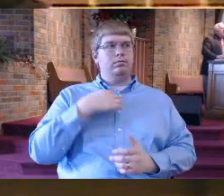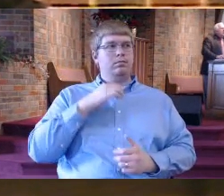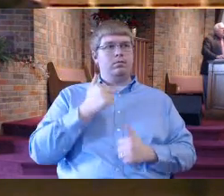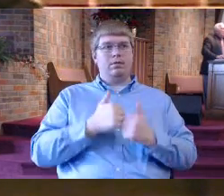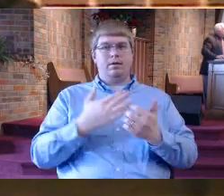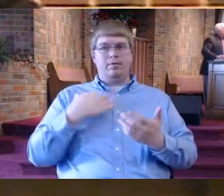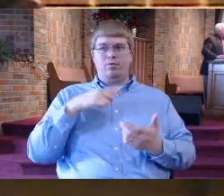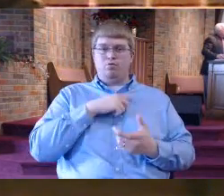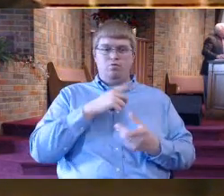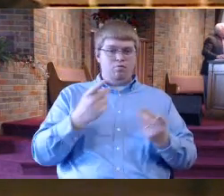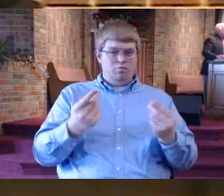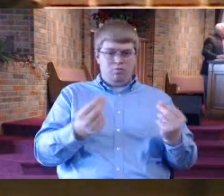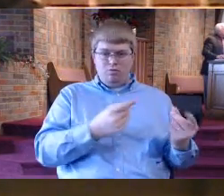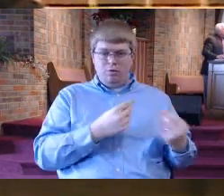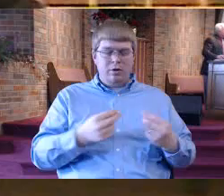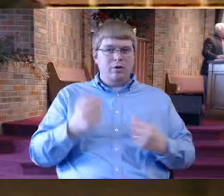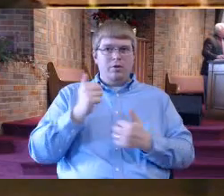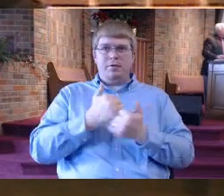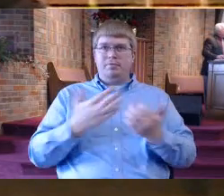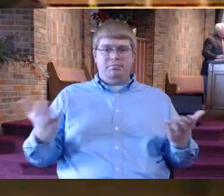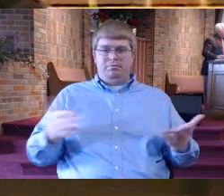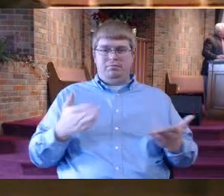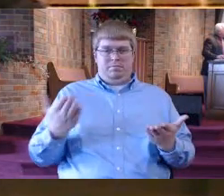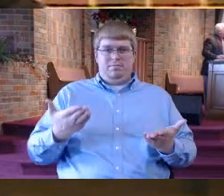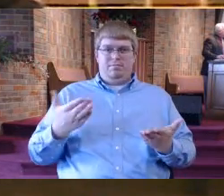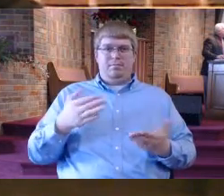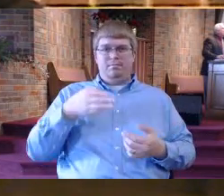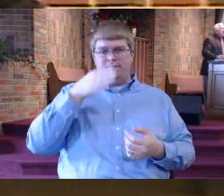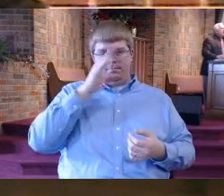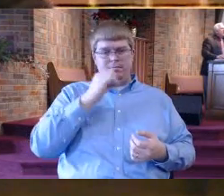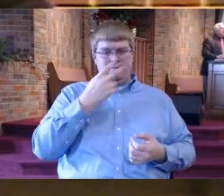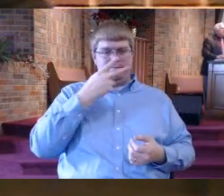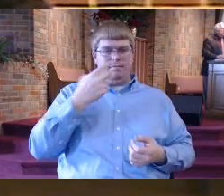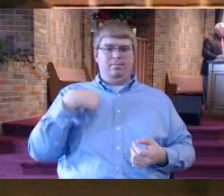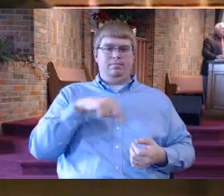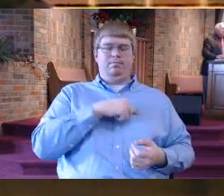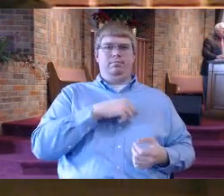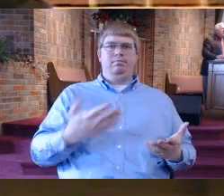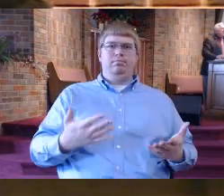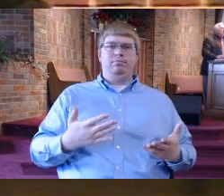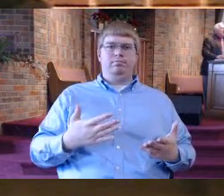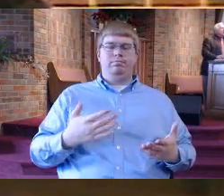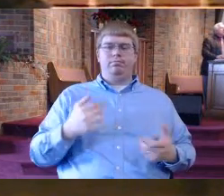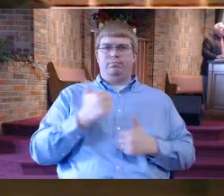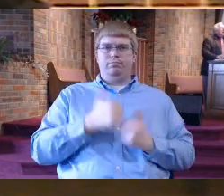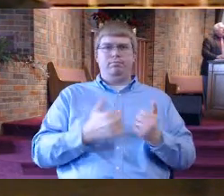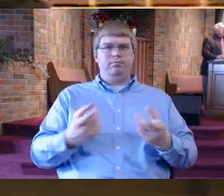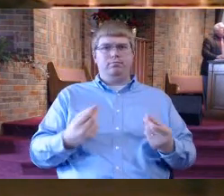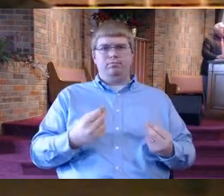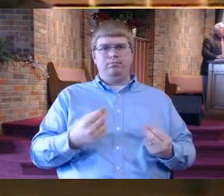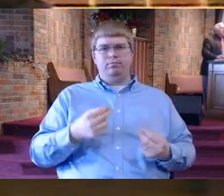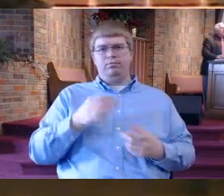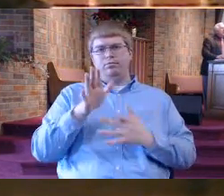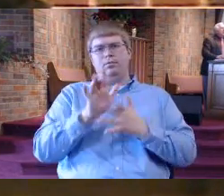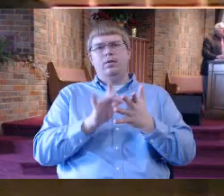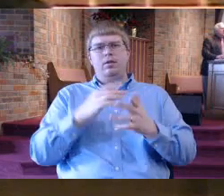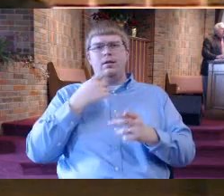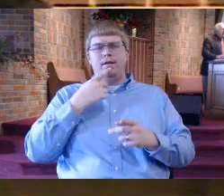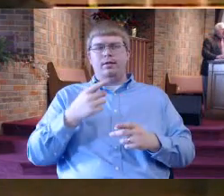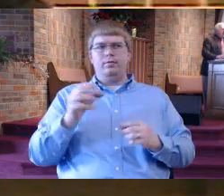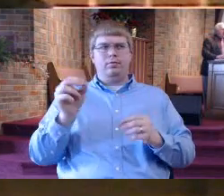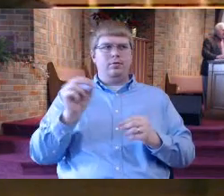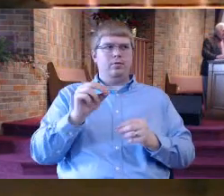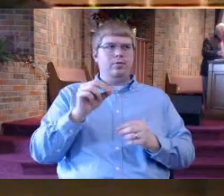everything we do, everything that exists, God sees. In fact, Jesus would say, not a sparrow falls to